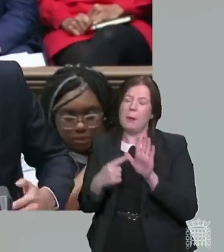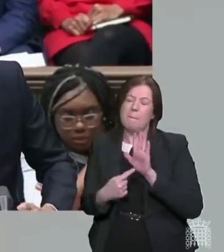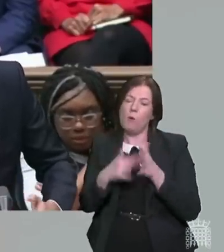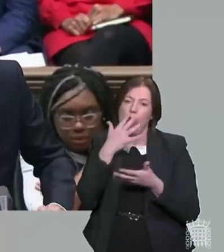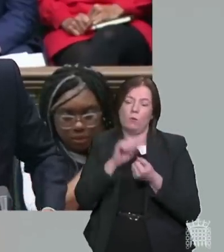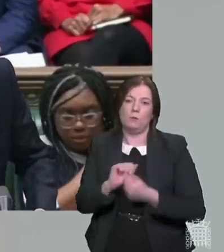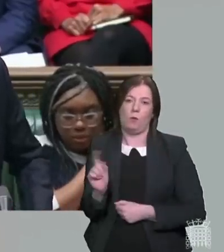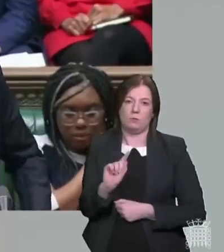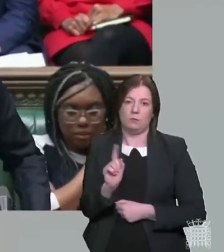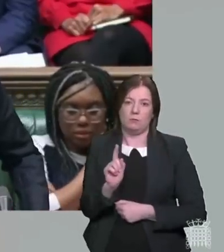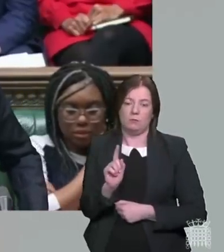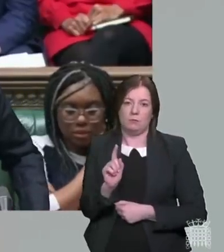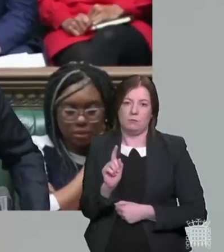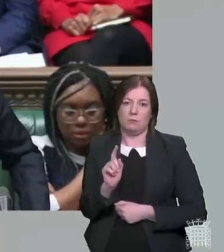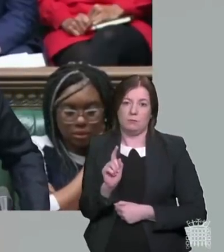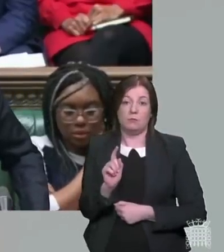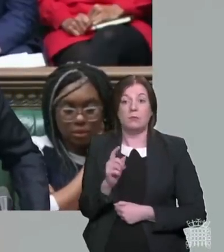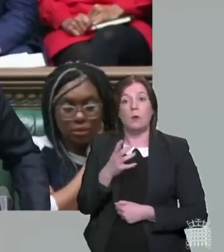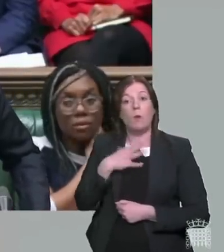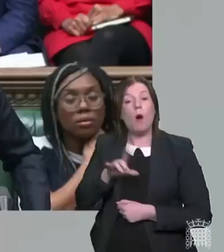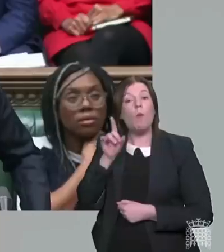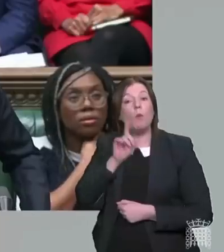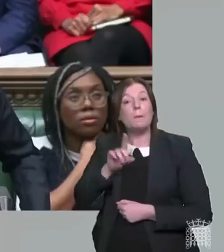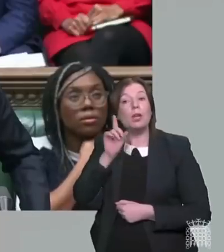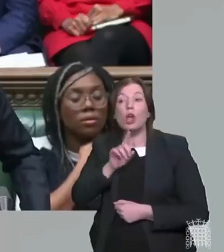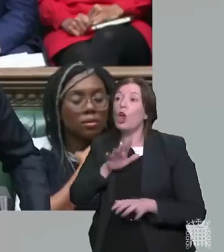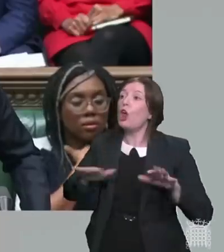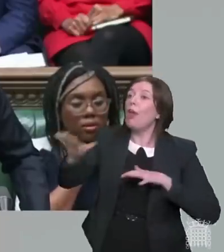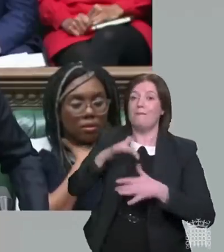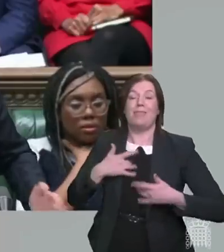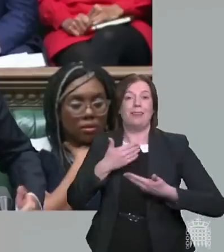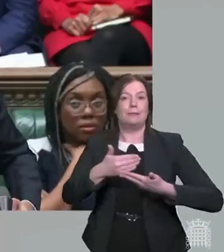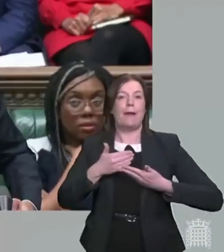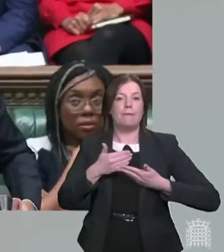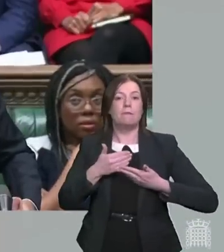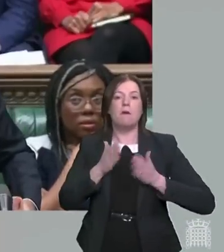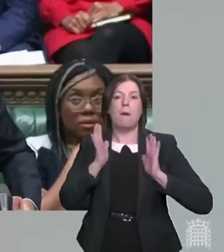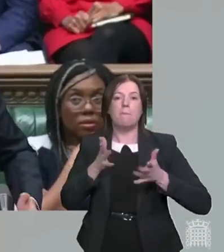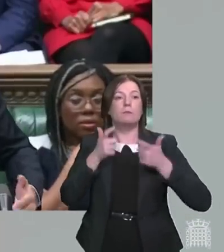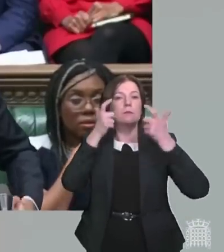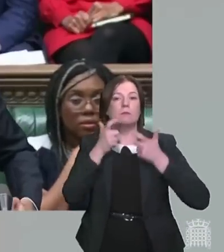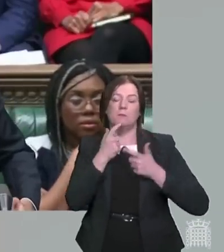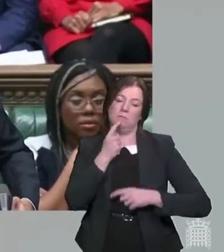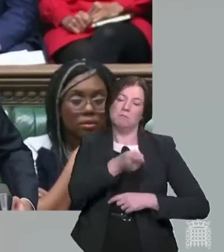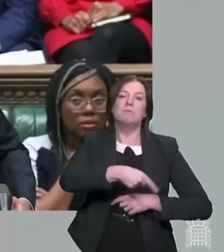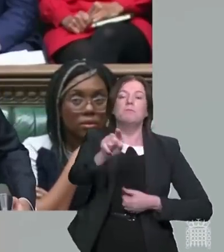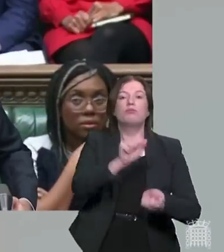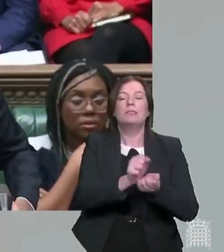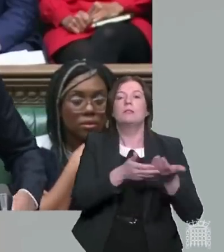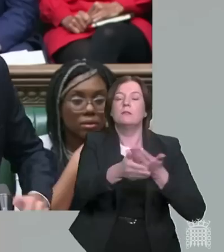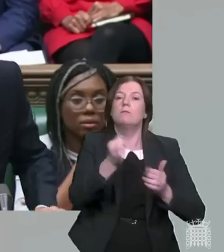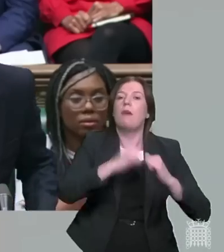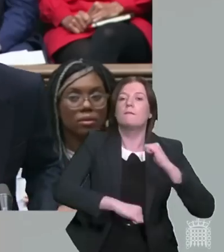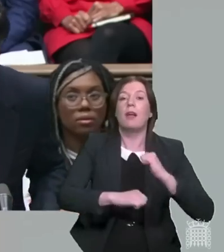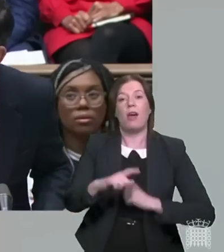Speaker, if we do want to increase the safety of women and girls out on our streets, that we need tough sentencing. And that's why this government passed